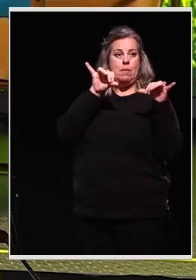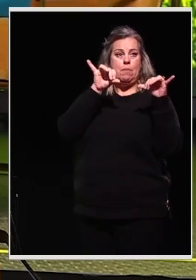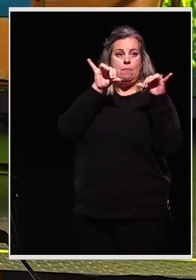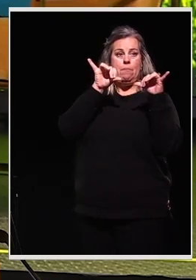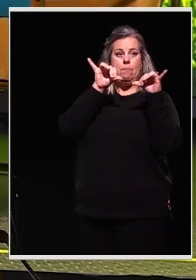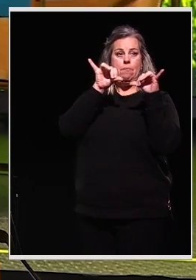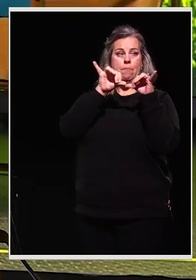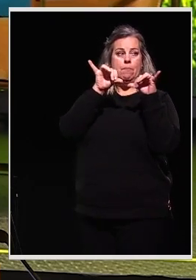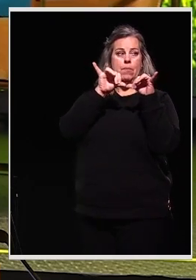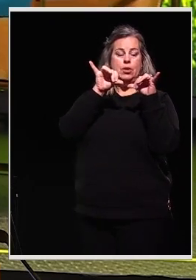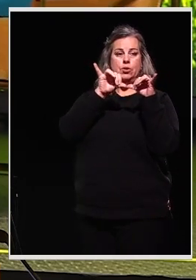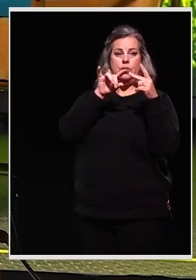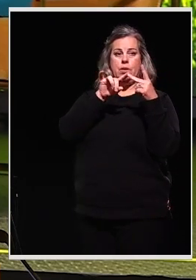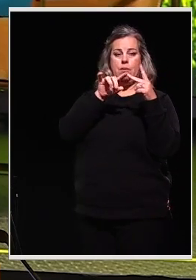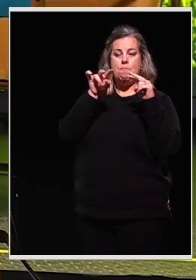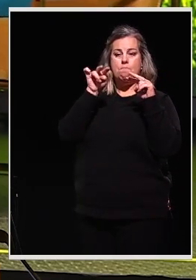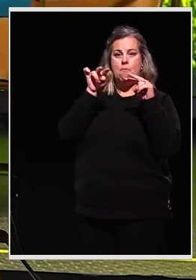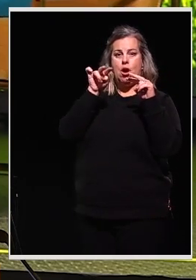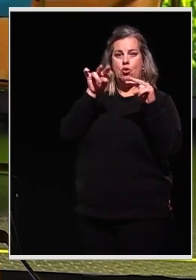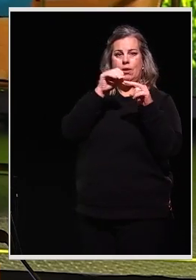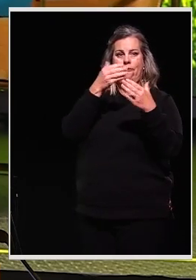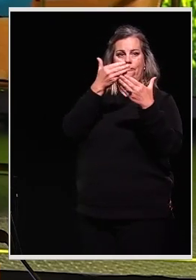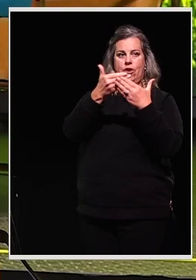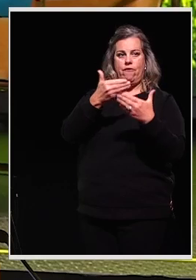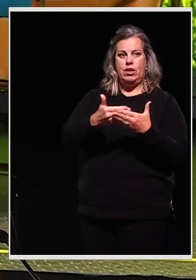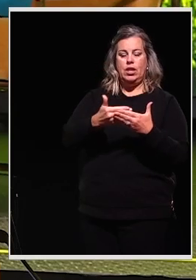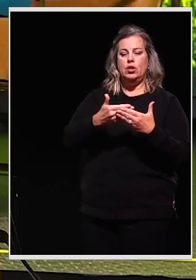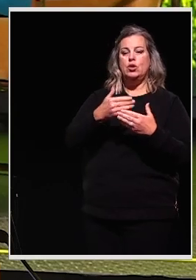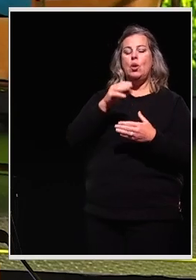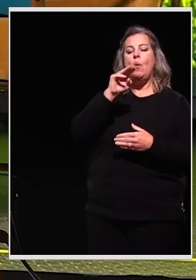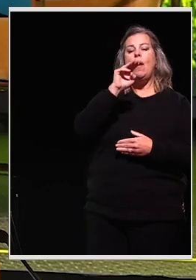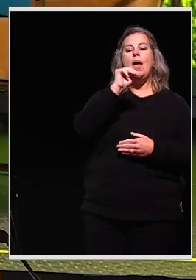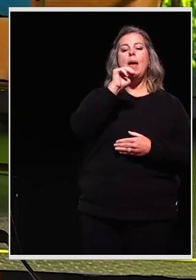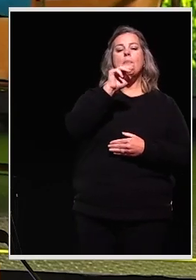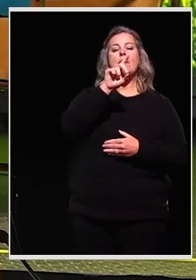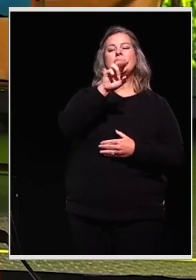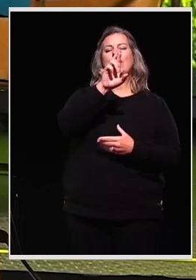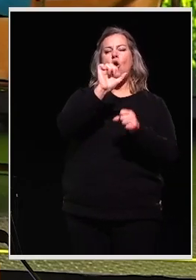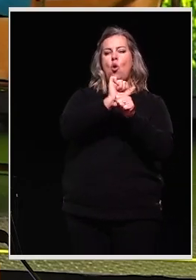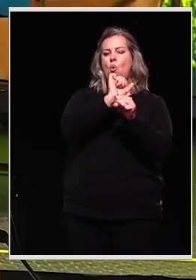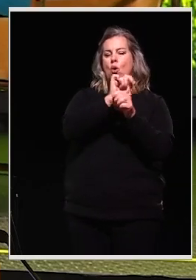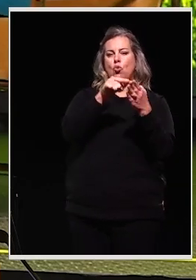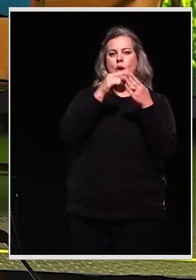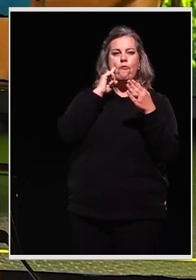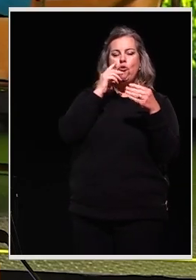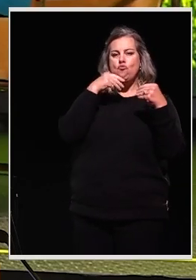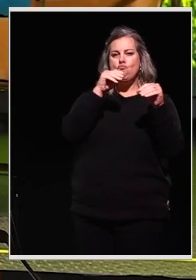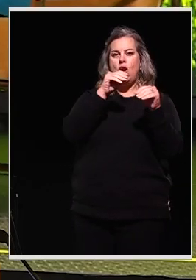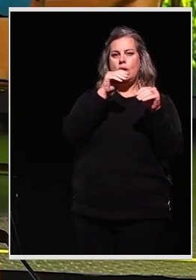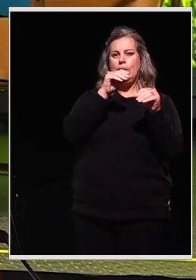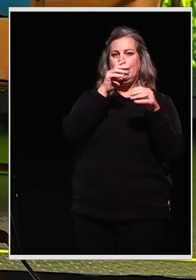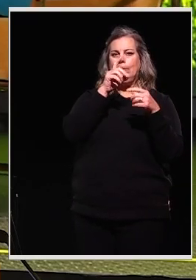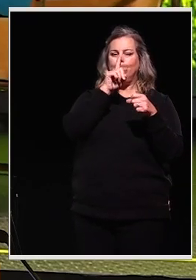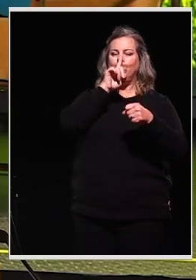reporting, and verification. And so what is the MMVR work needed to assure market certainty